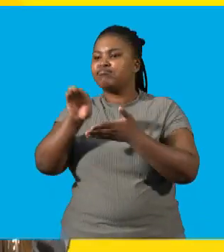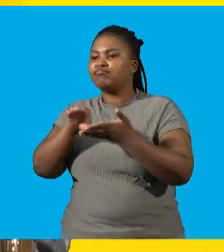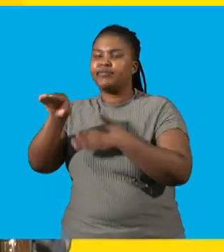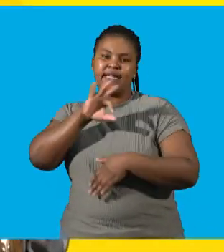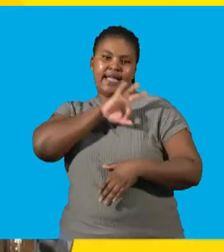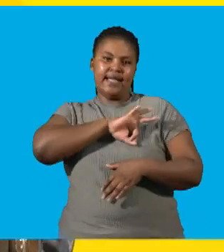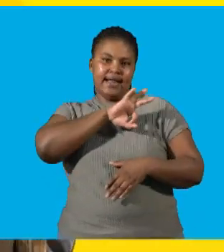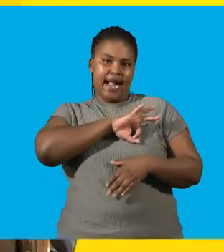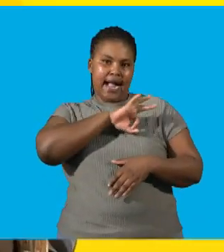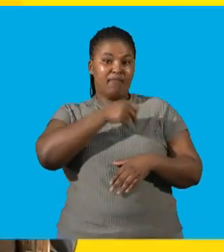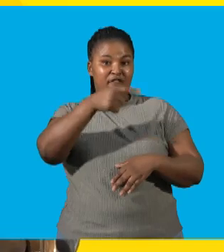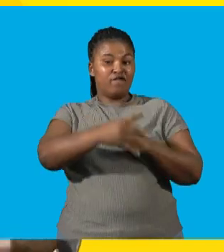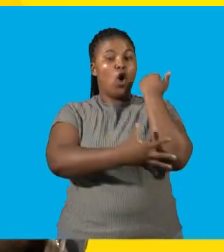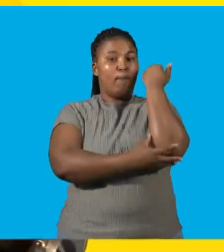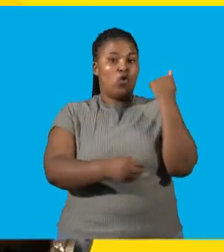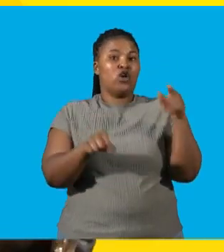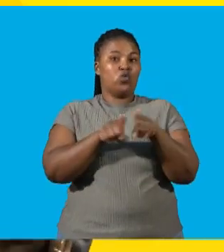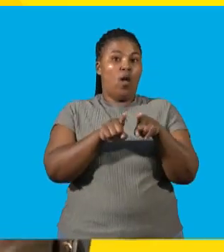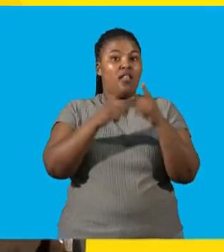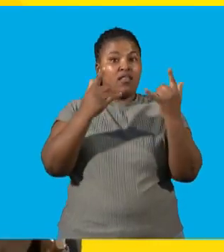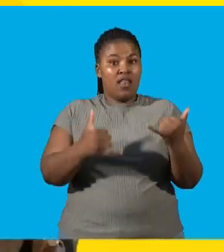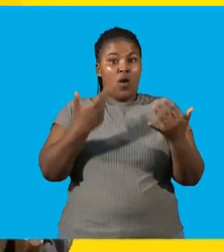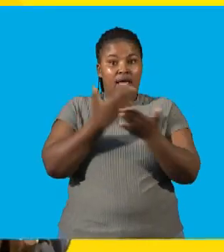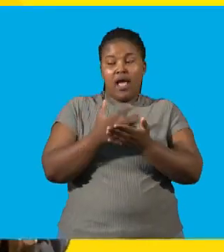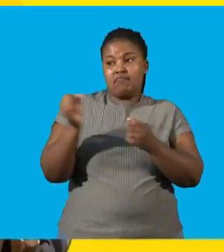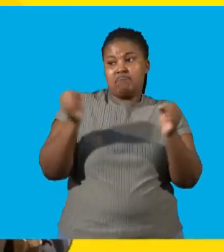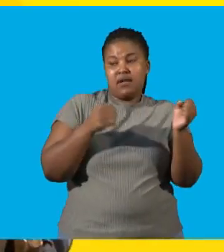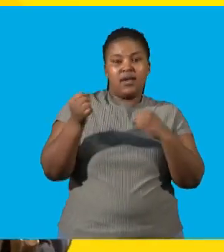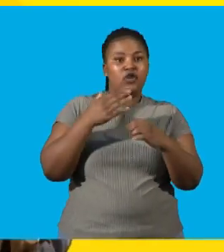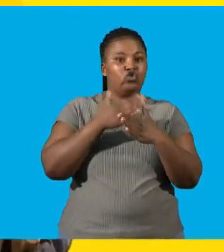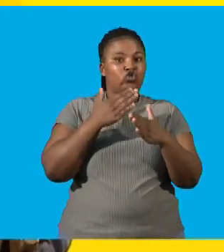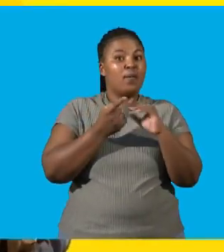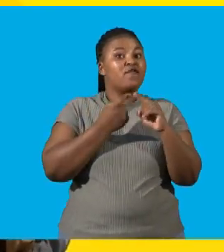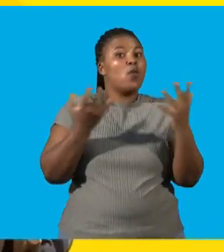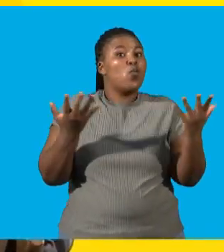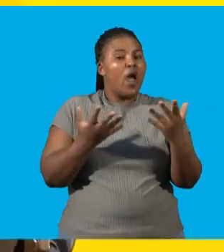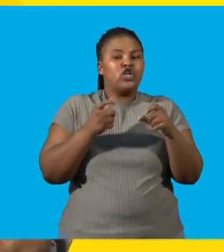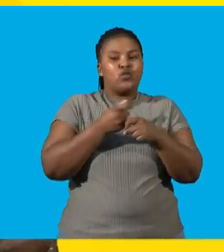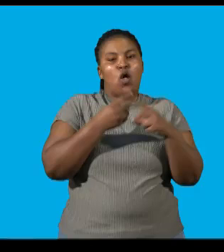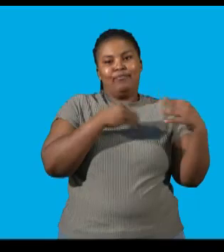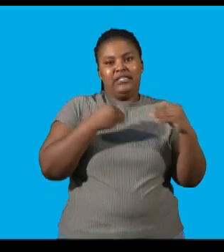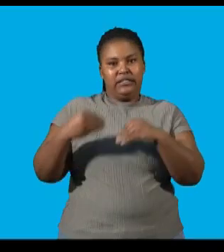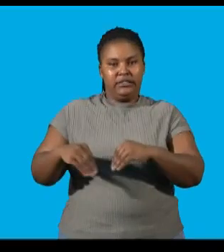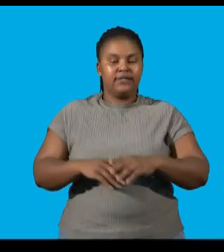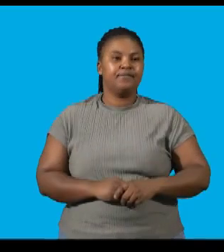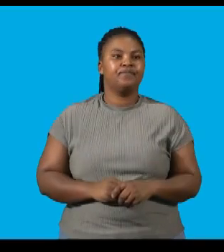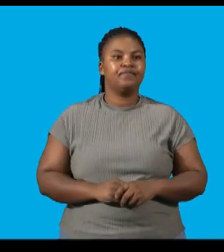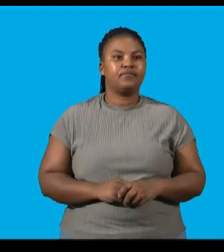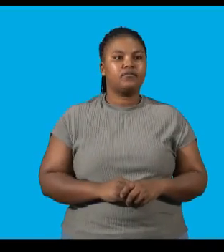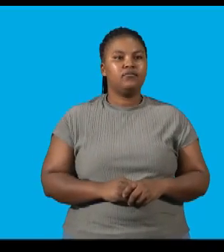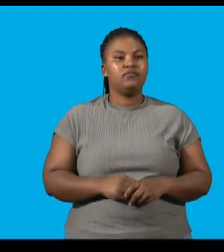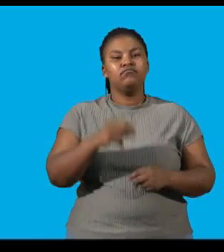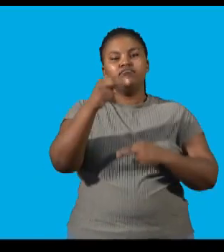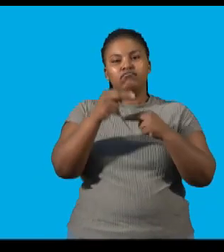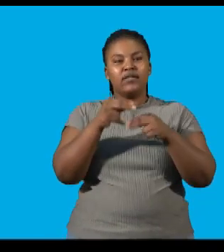income, even to the poor, as they now get employed by the small businesses. Briefly describe